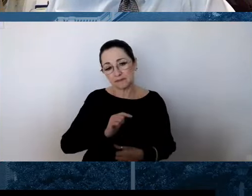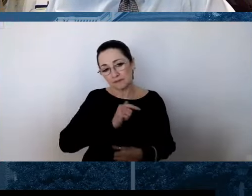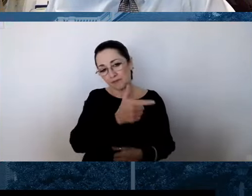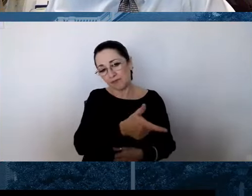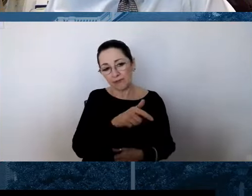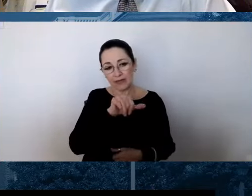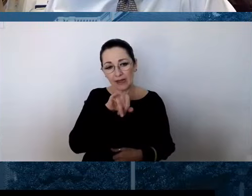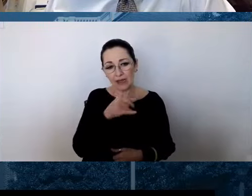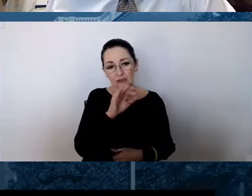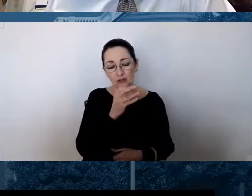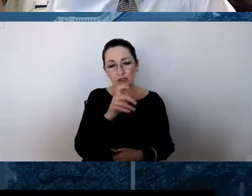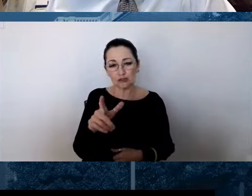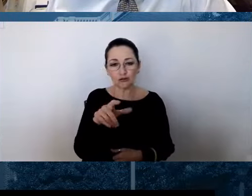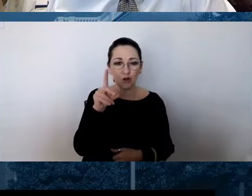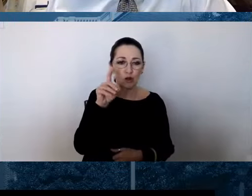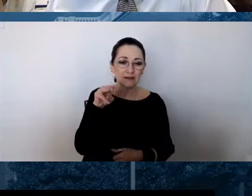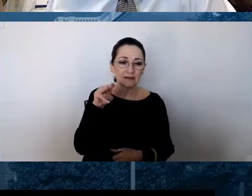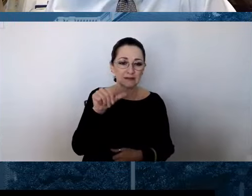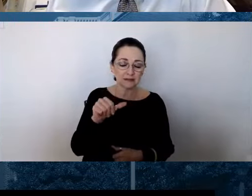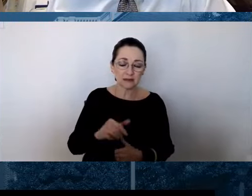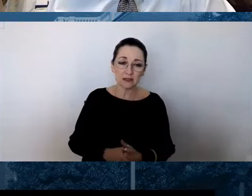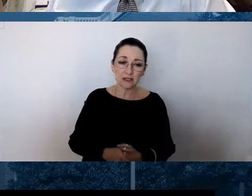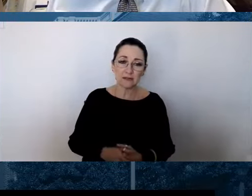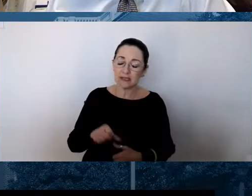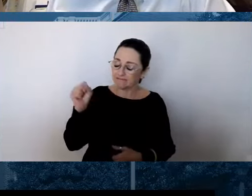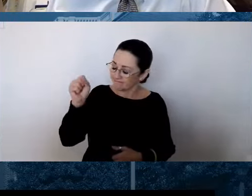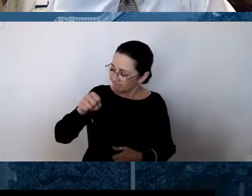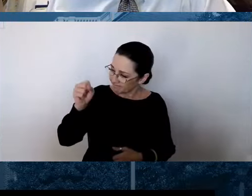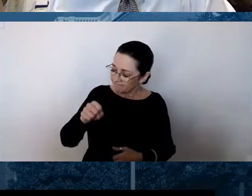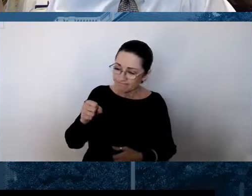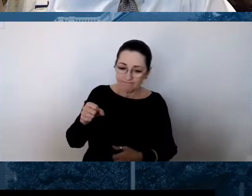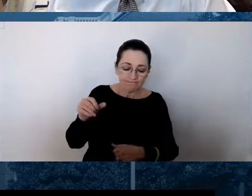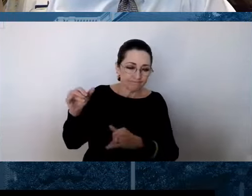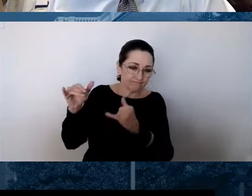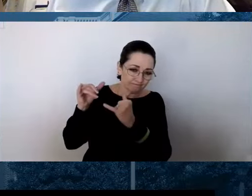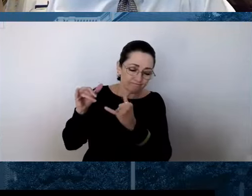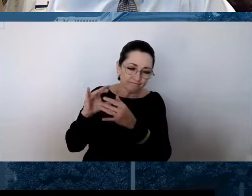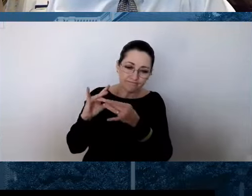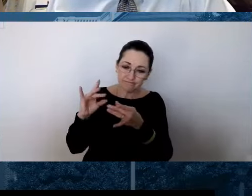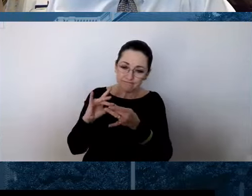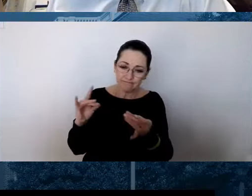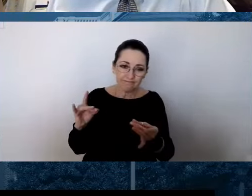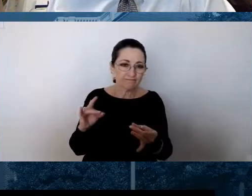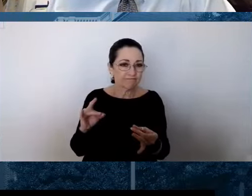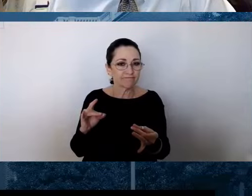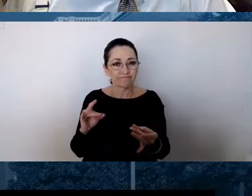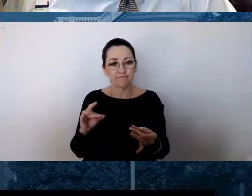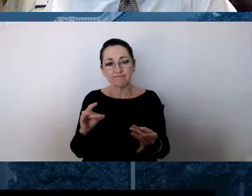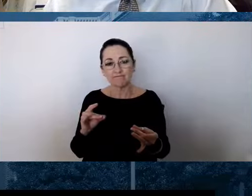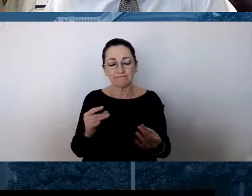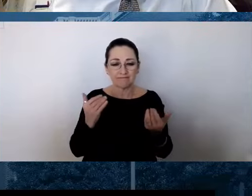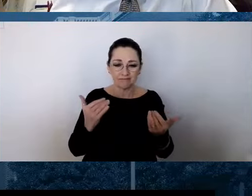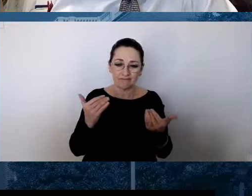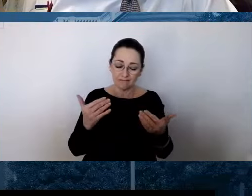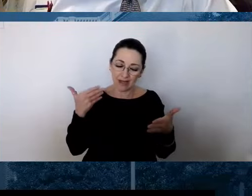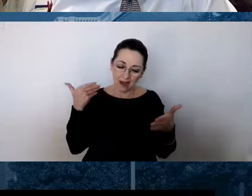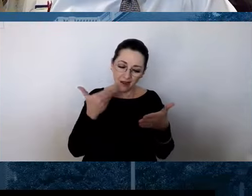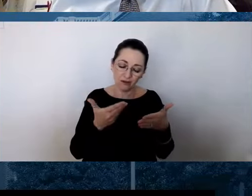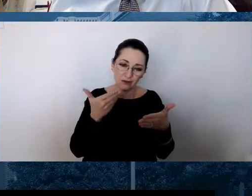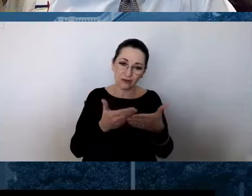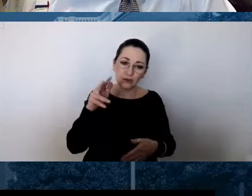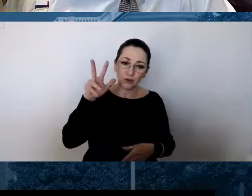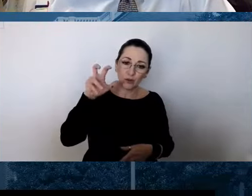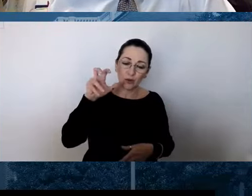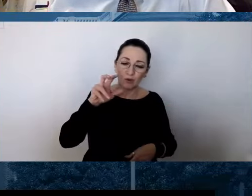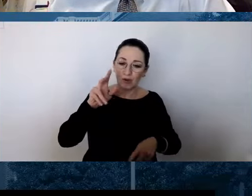are seeing increased rise in hospitalization. So we were, 290s coming on 300, very close to what we